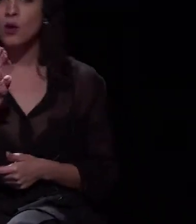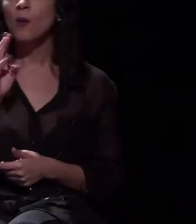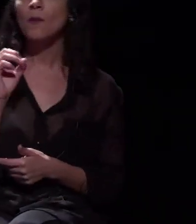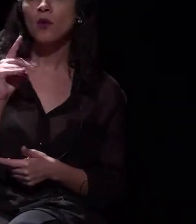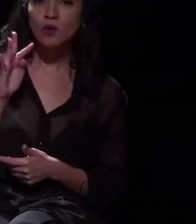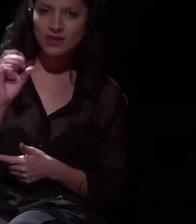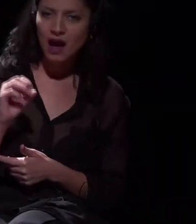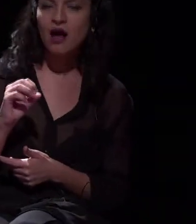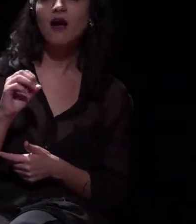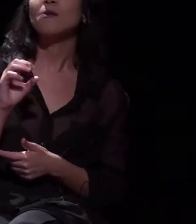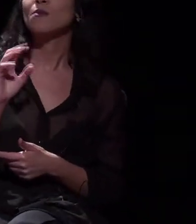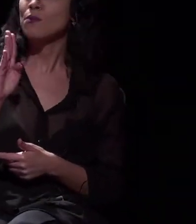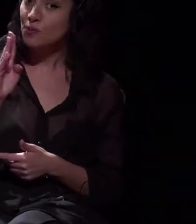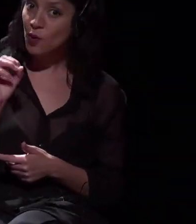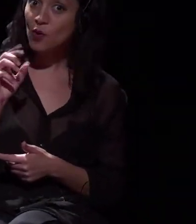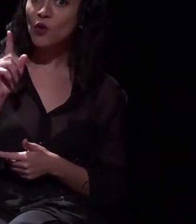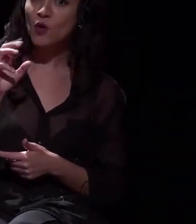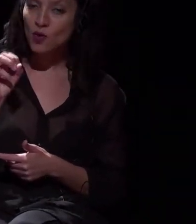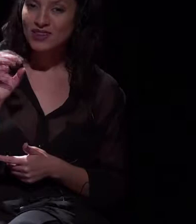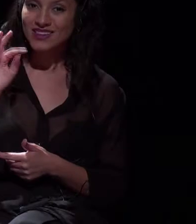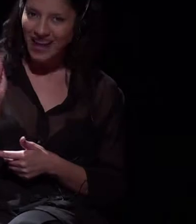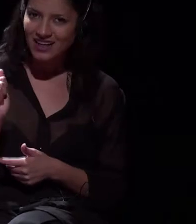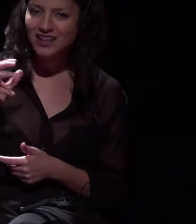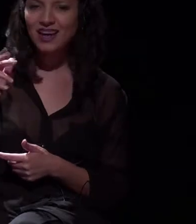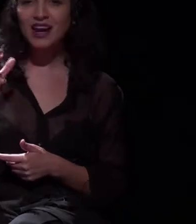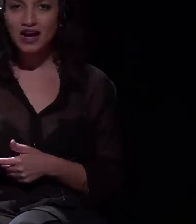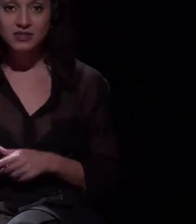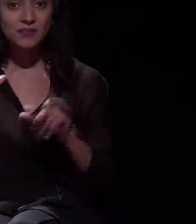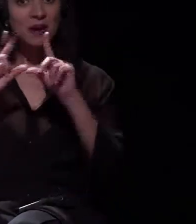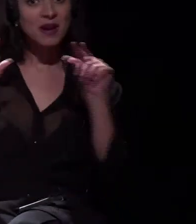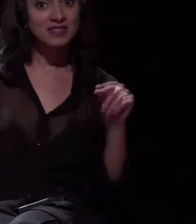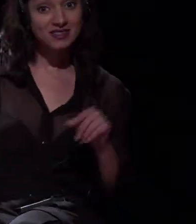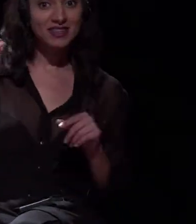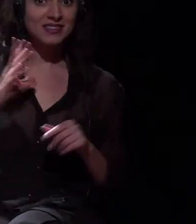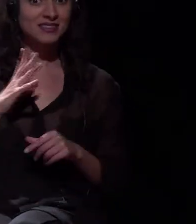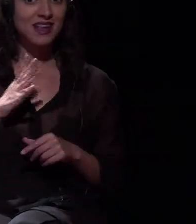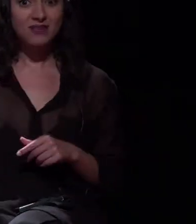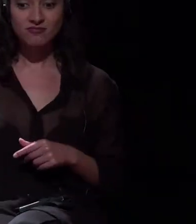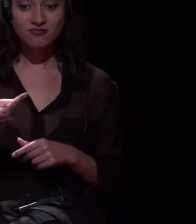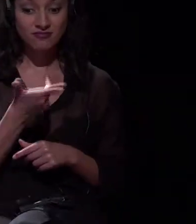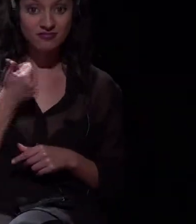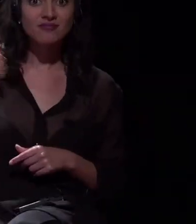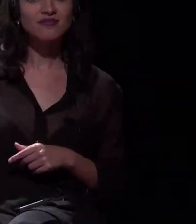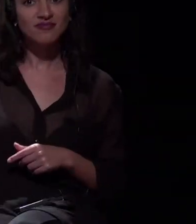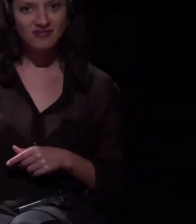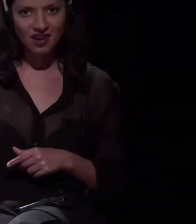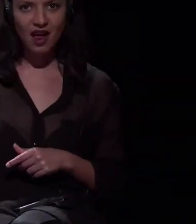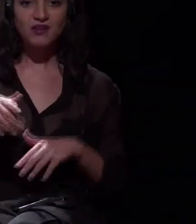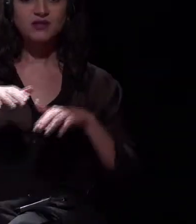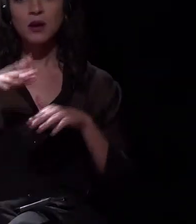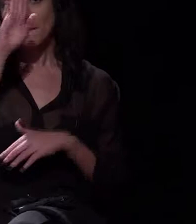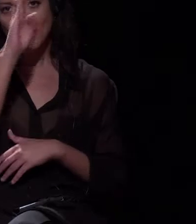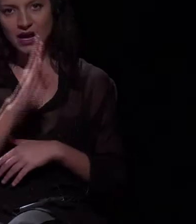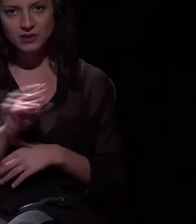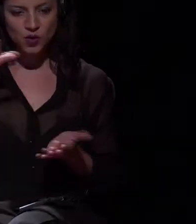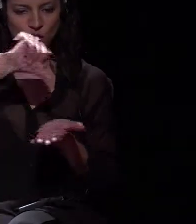new city, Brasilia, rose from the central plateau of Brazil, built by a developmentalist government that promised to fast forward the country